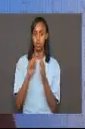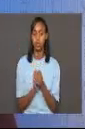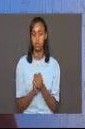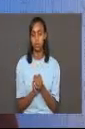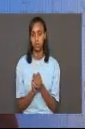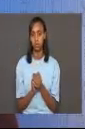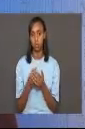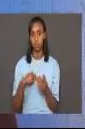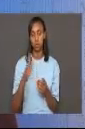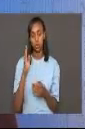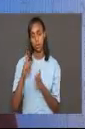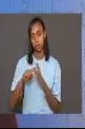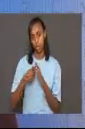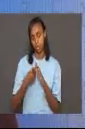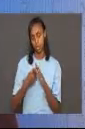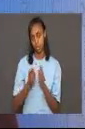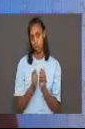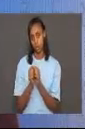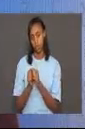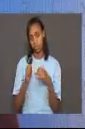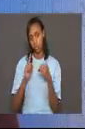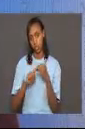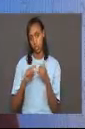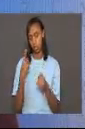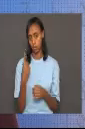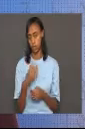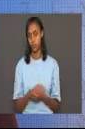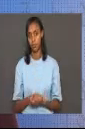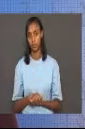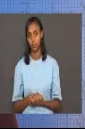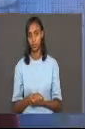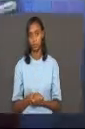words. We will begin with ending 1.